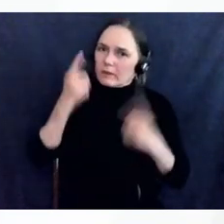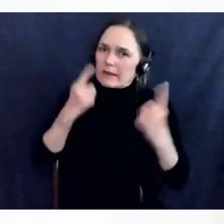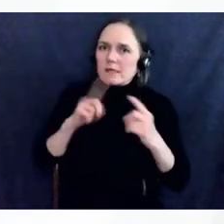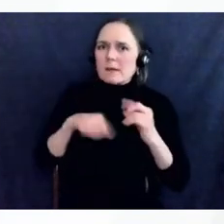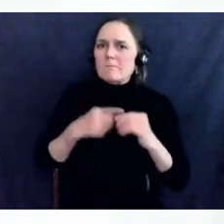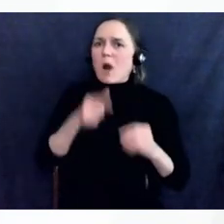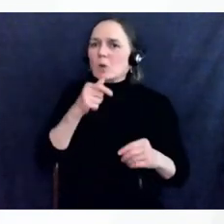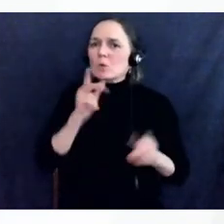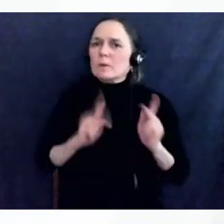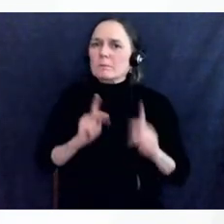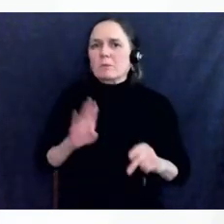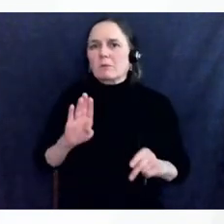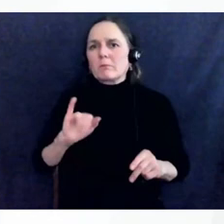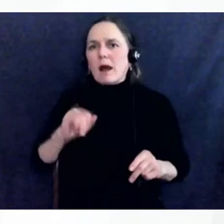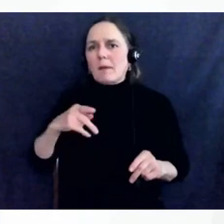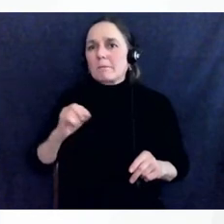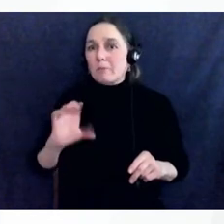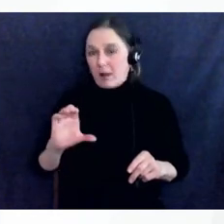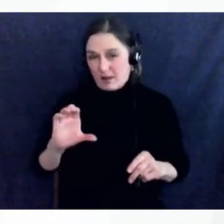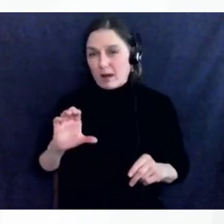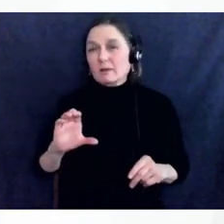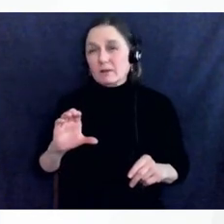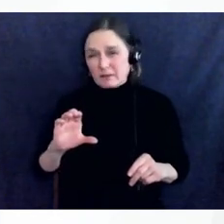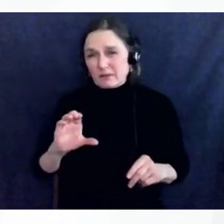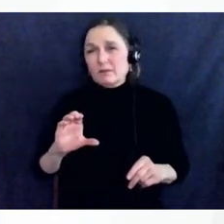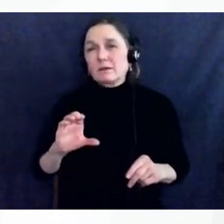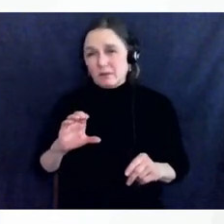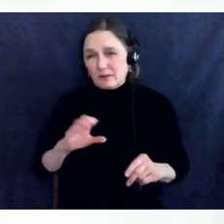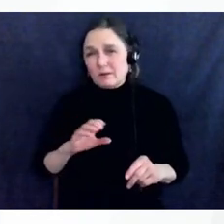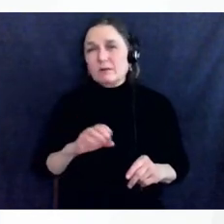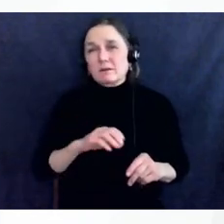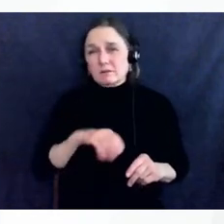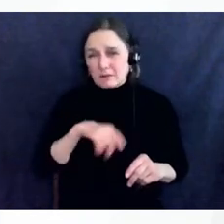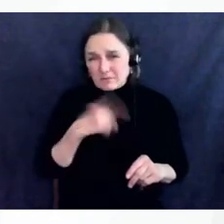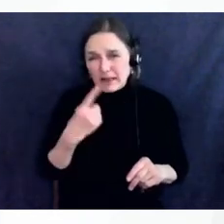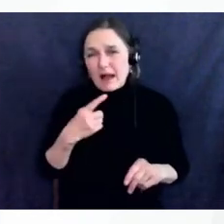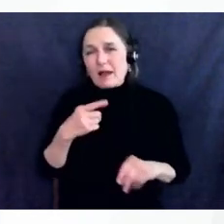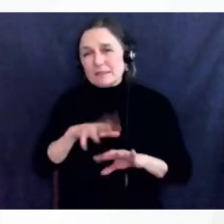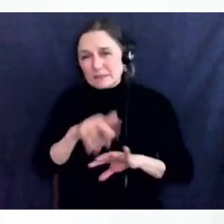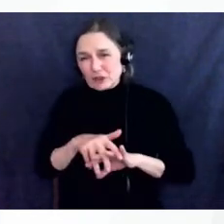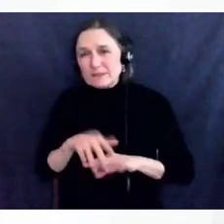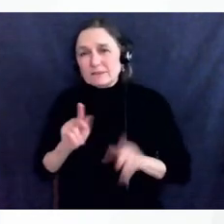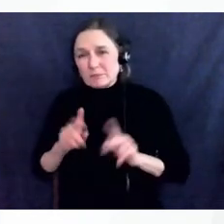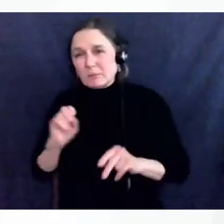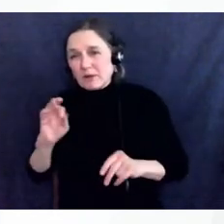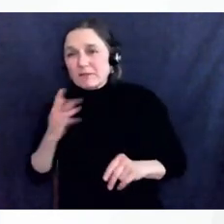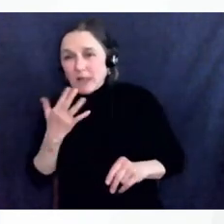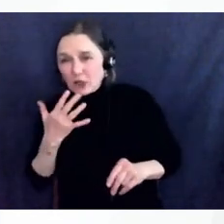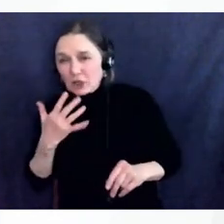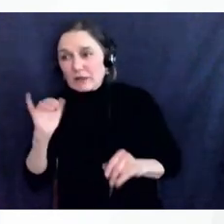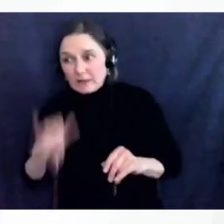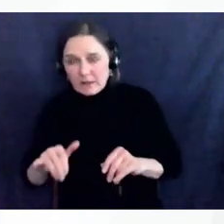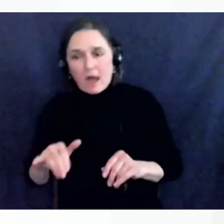they arrive and as they continue to pursue their careers. And lastly, I've asked this group to look